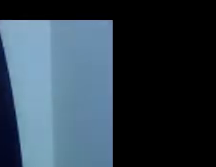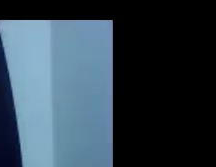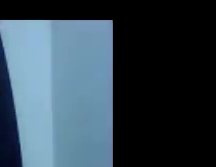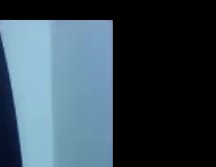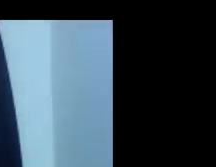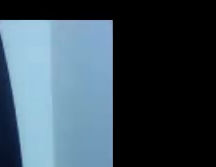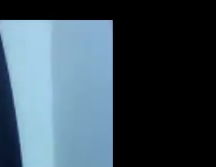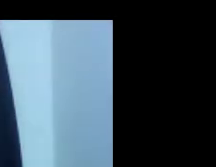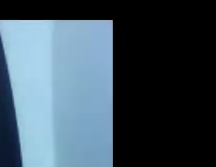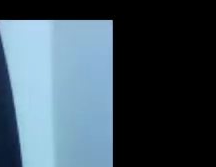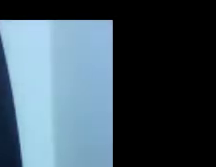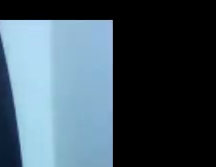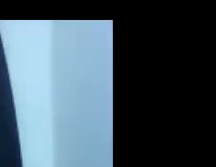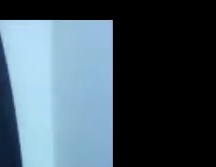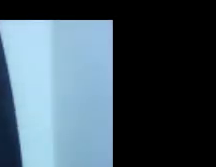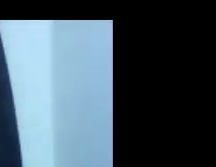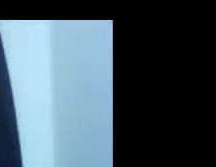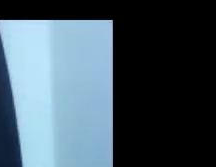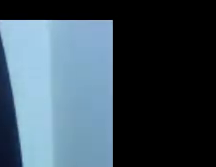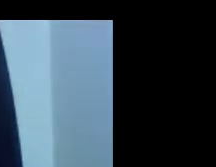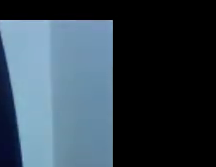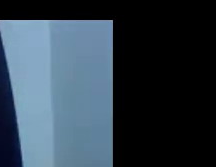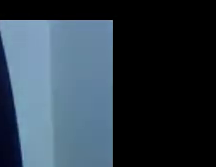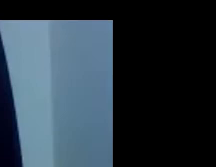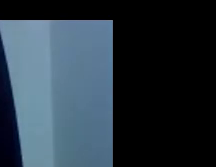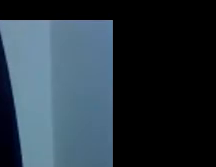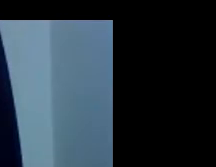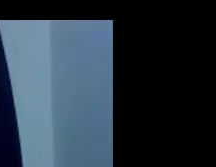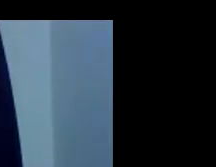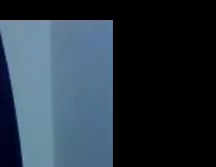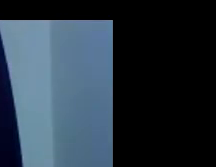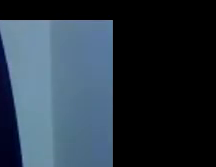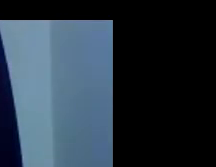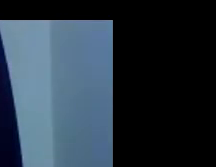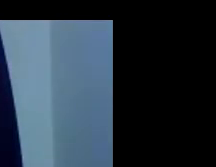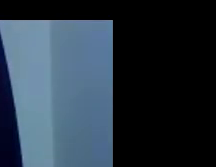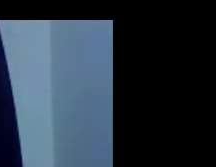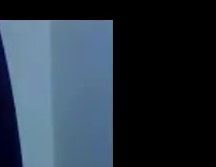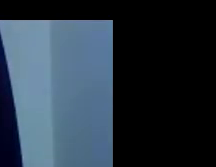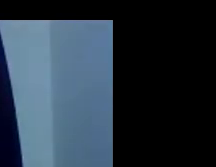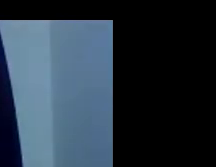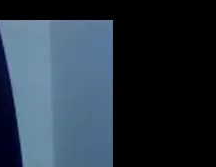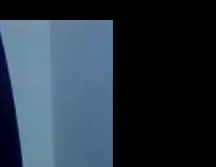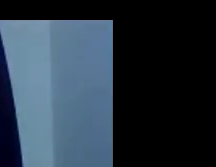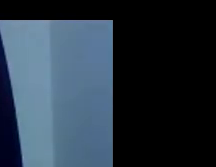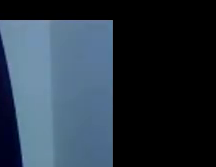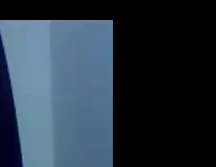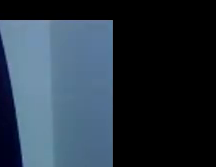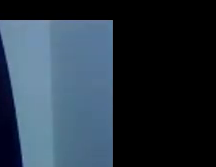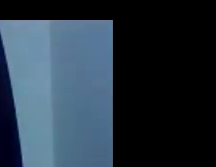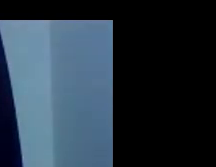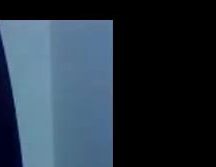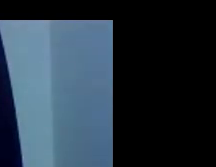and they may or may not move into, going into some kind of treatment. But the bottom line is you're keeping them